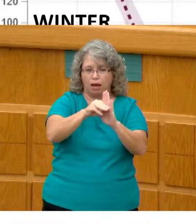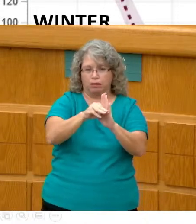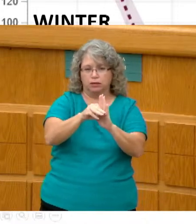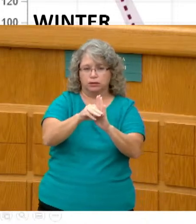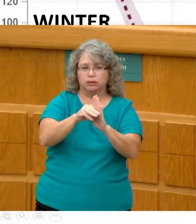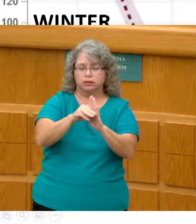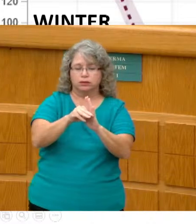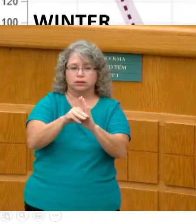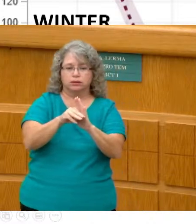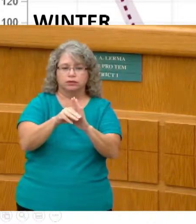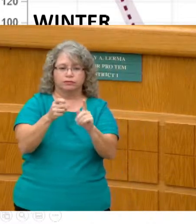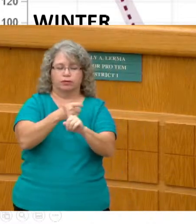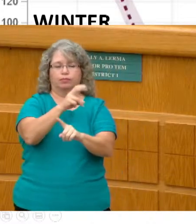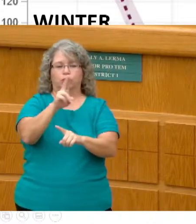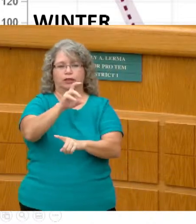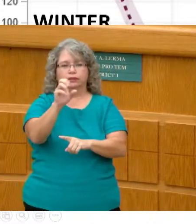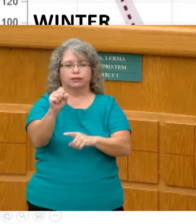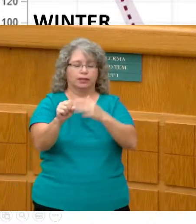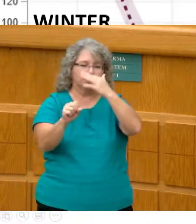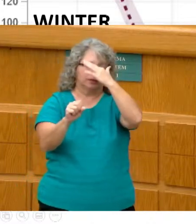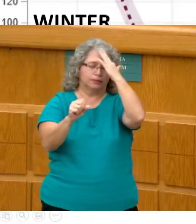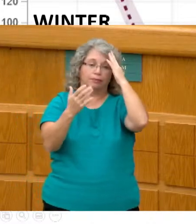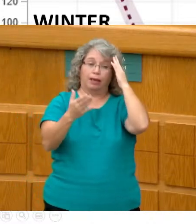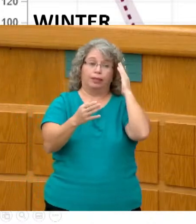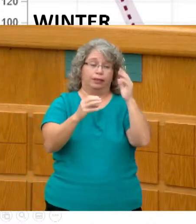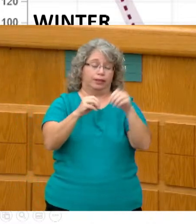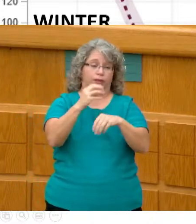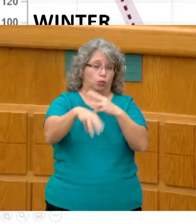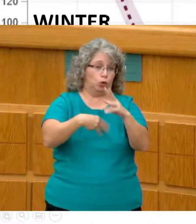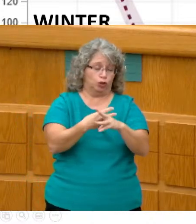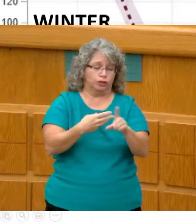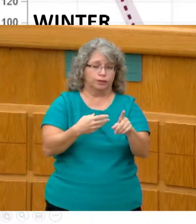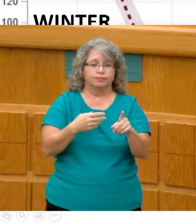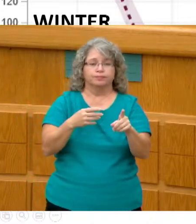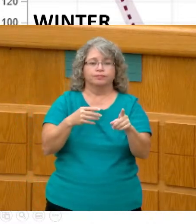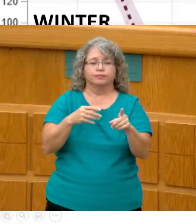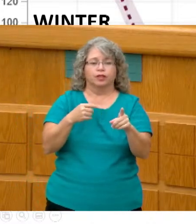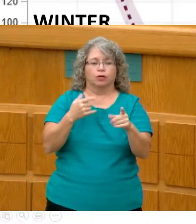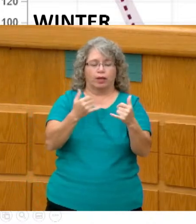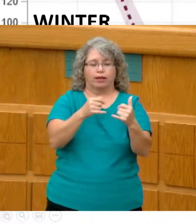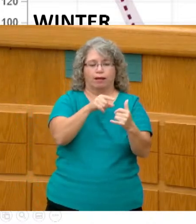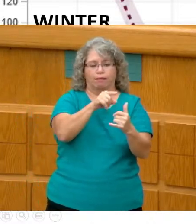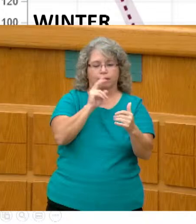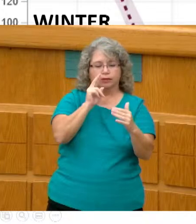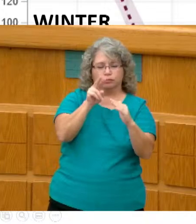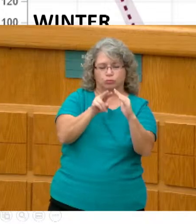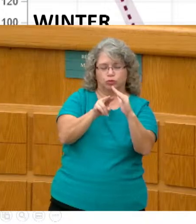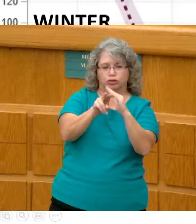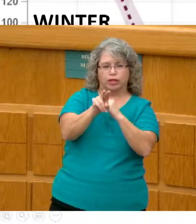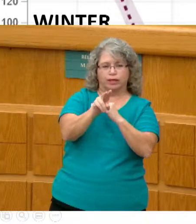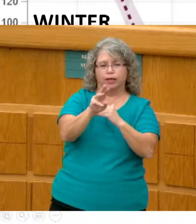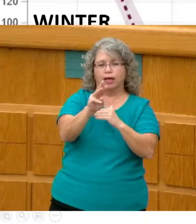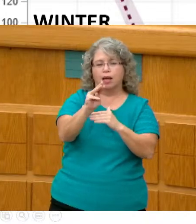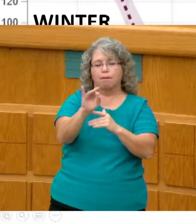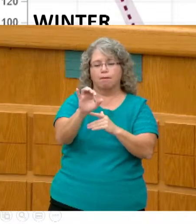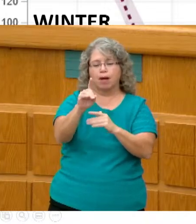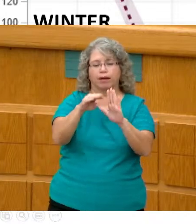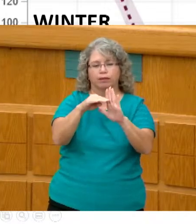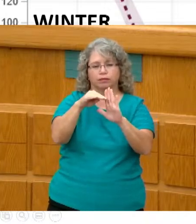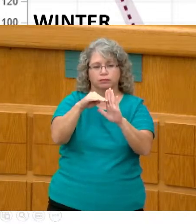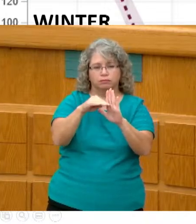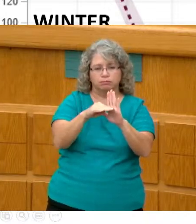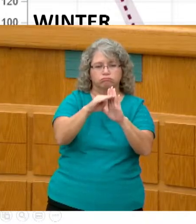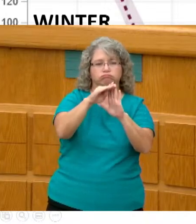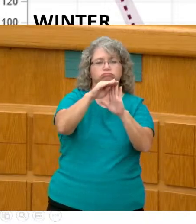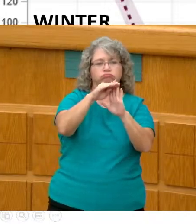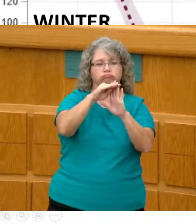academically in the United States and possibly in the world. And right now, they're projecting a very, very mild bump for us. Now,